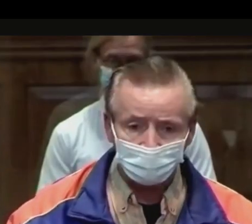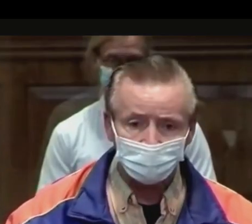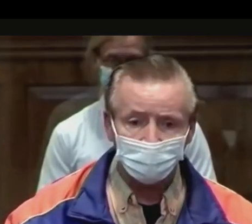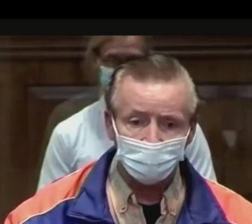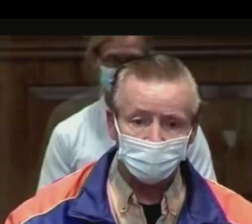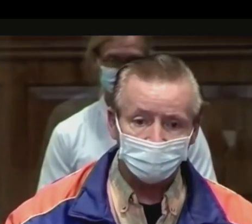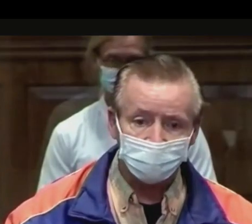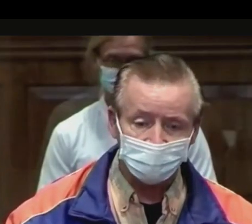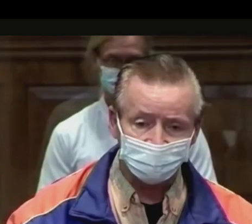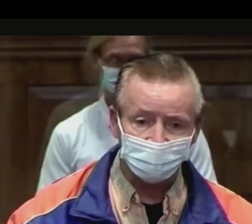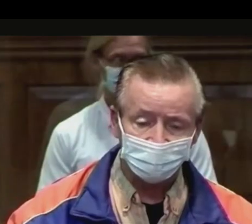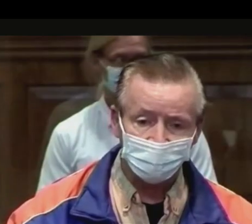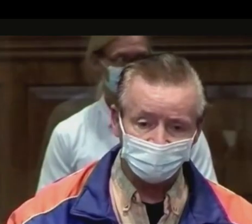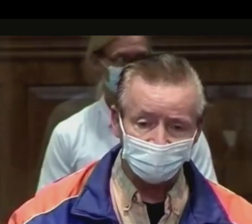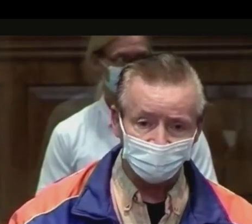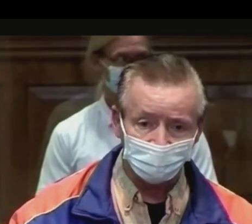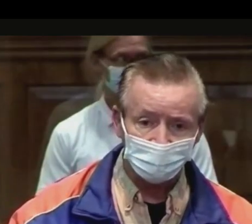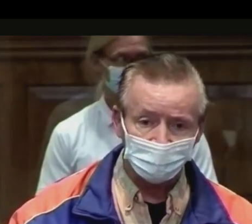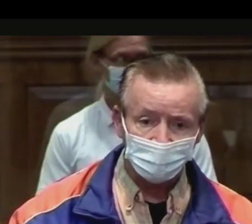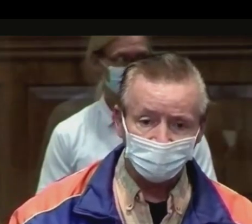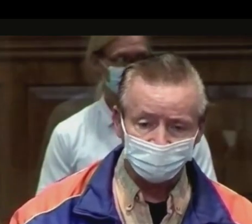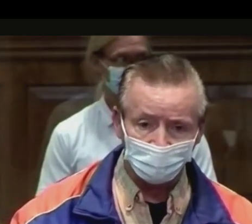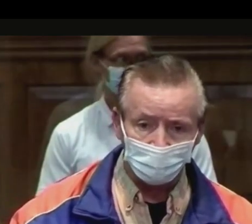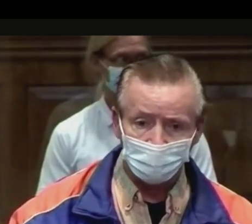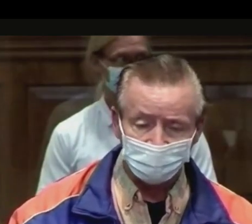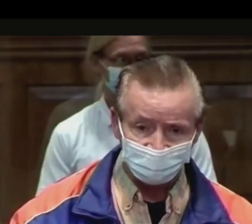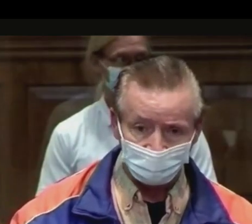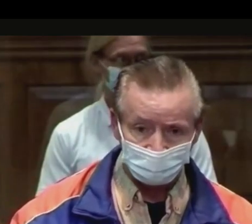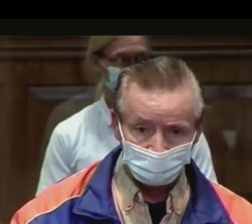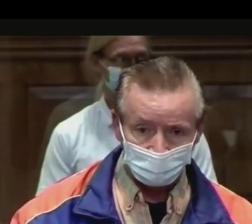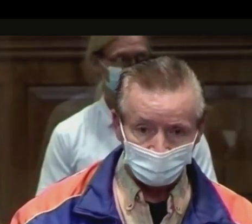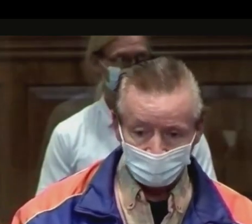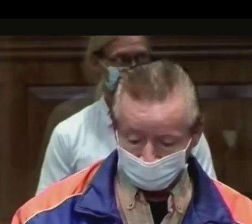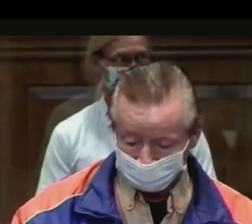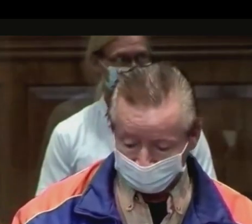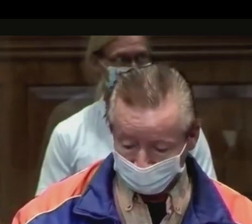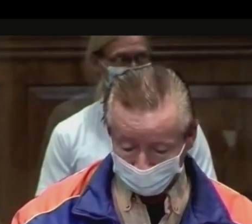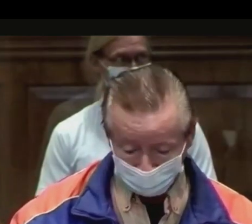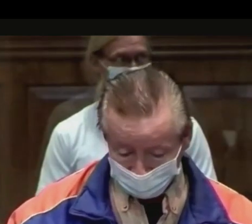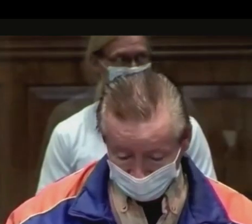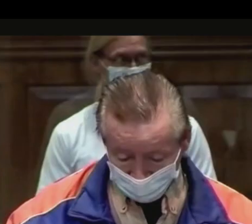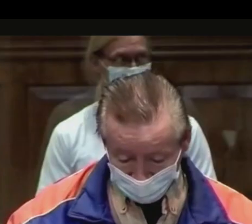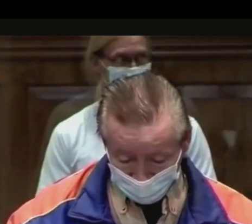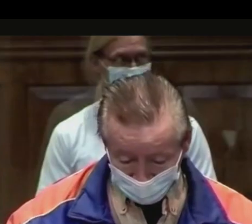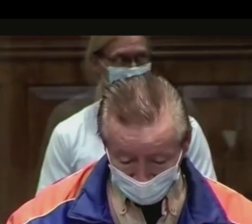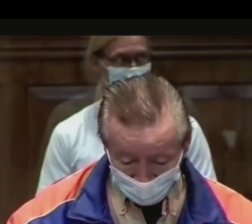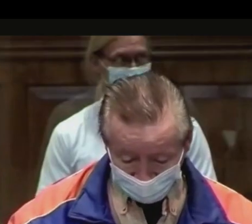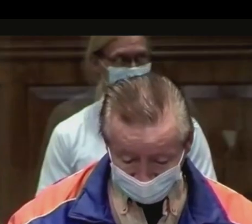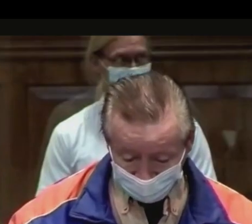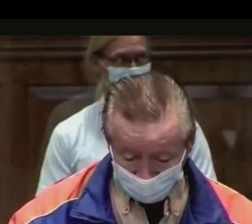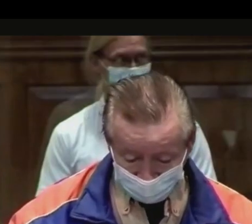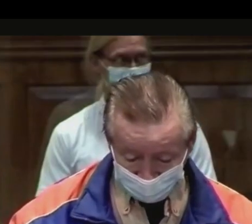historical piece that Gainesville is so missing. So I